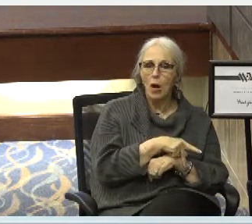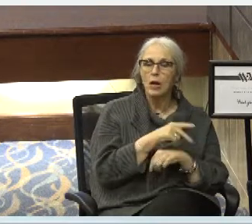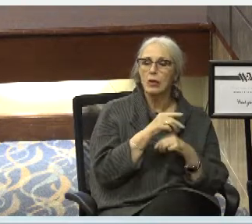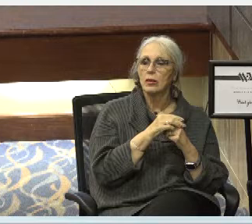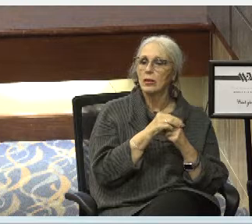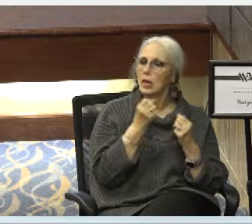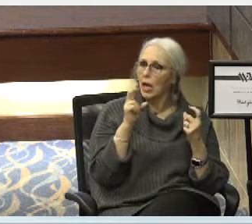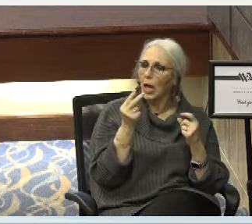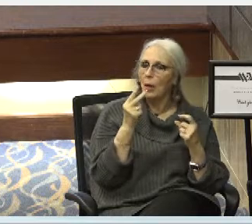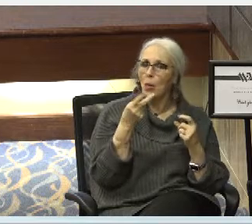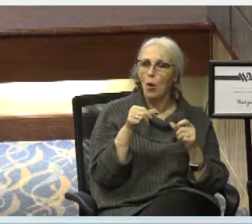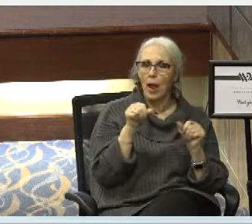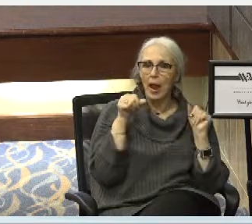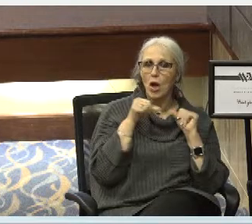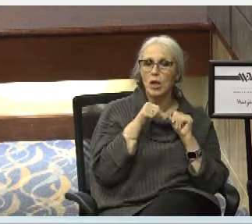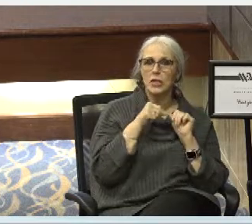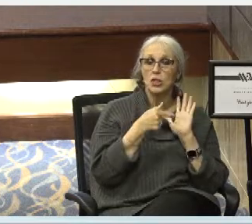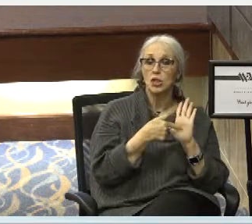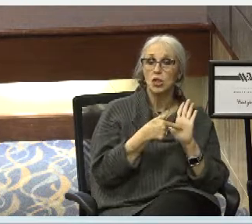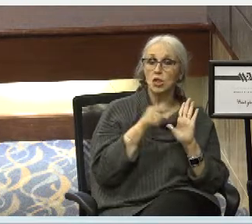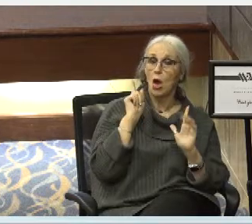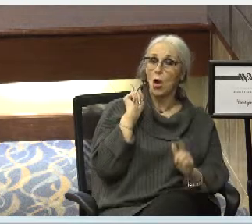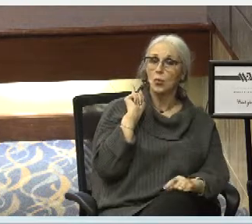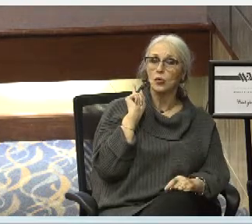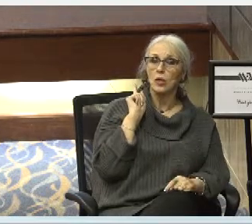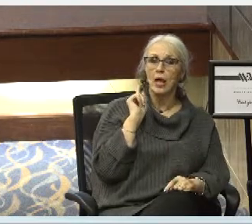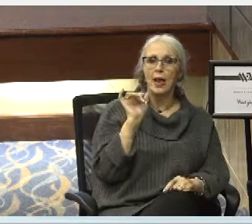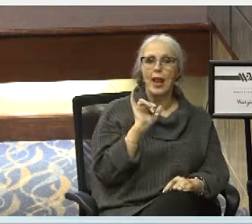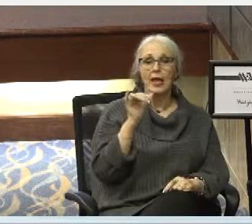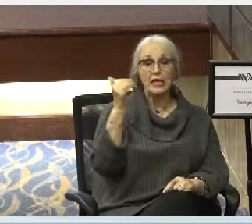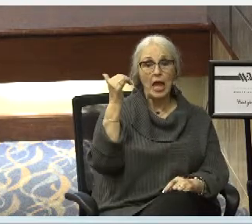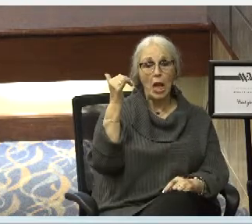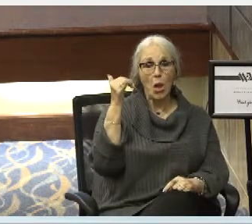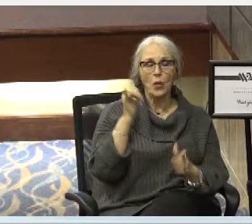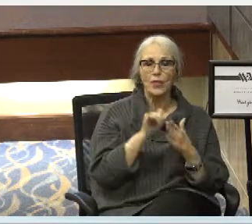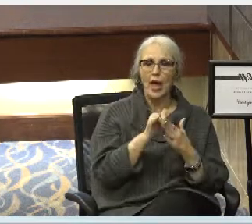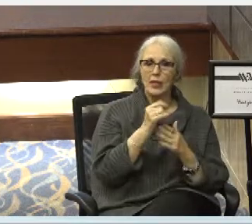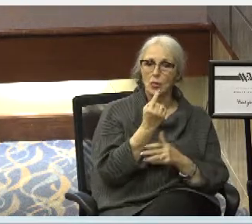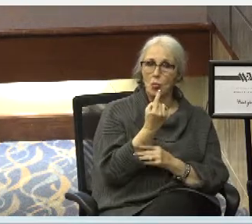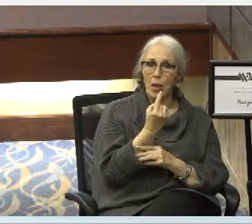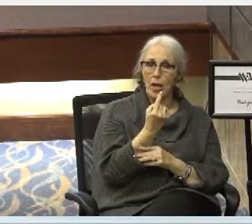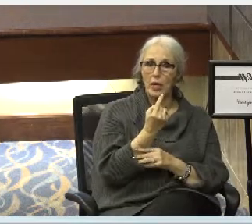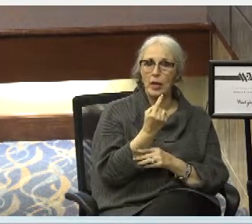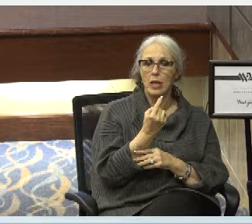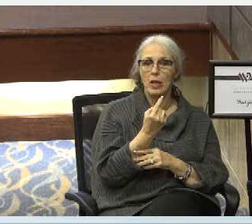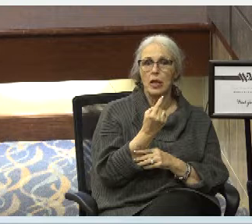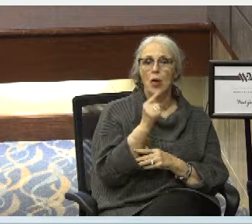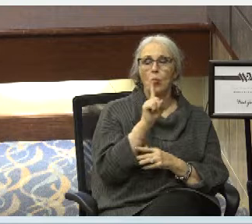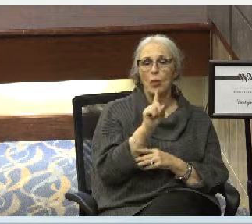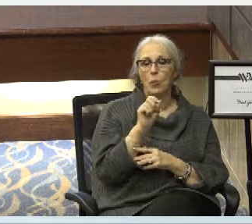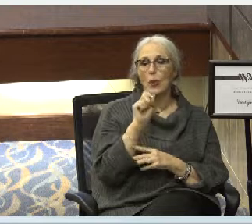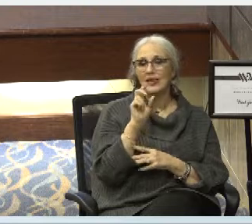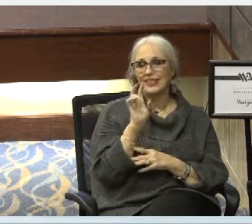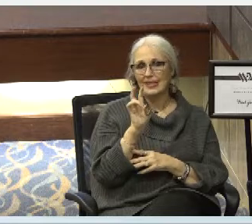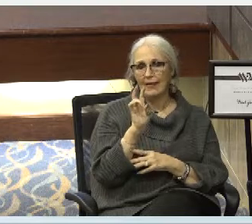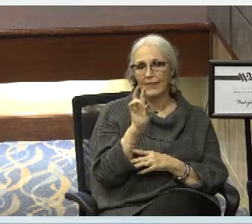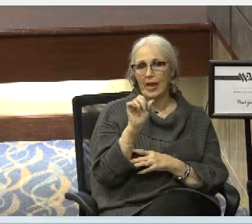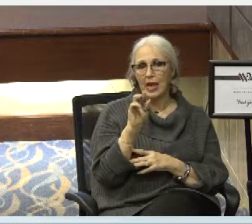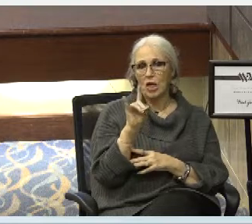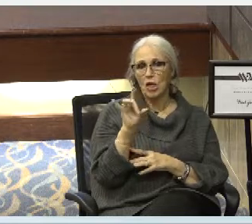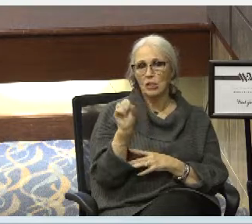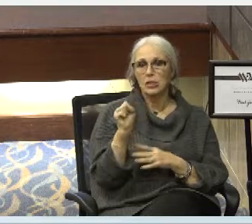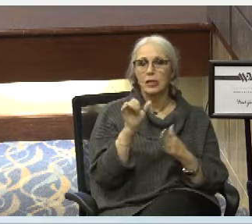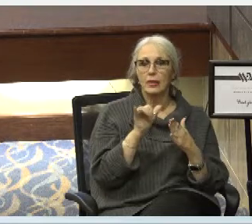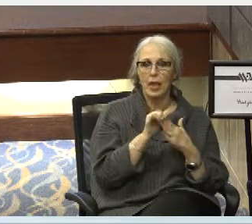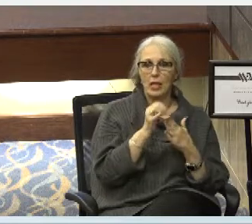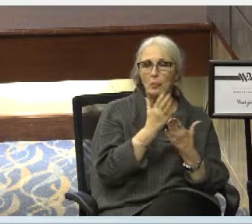of areas there shown. The area in light yellow is Area 1, a little over 1.7 acres, and that's the area on which